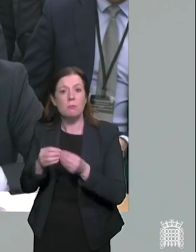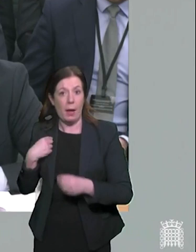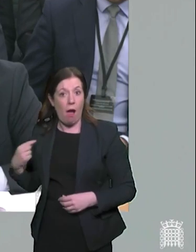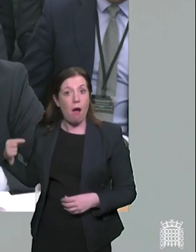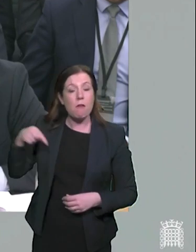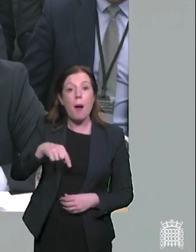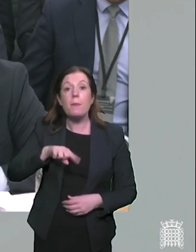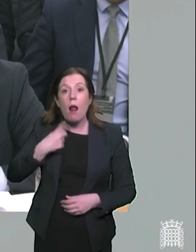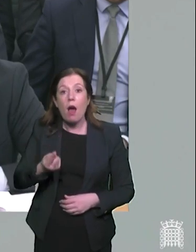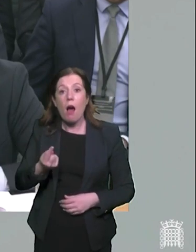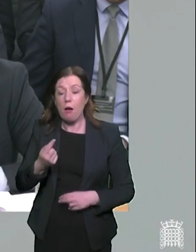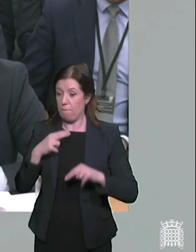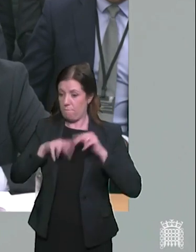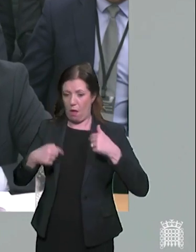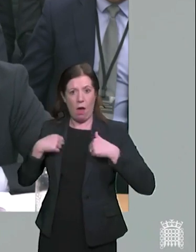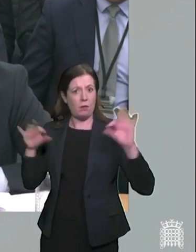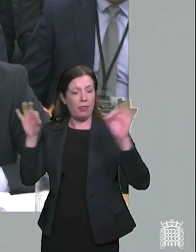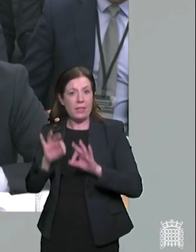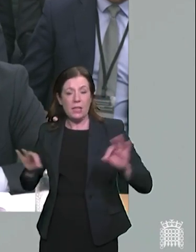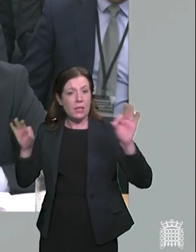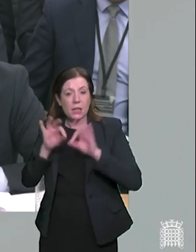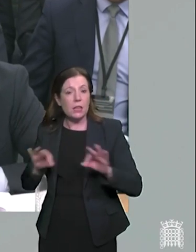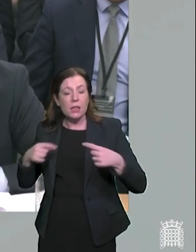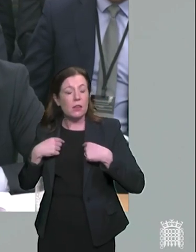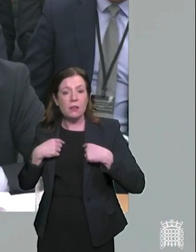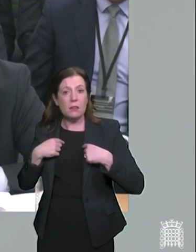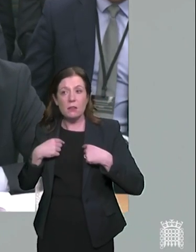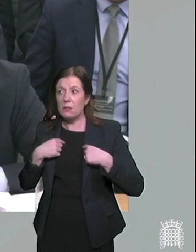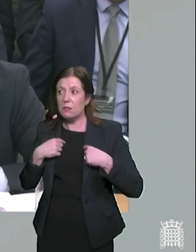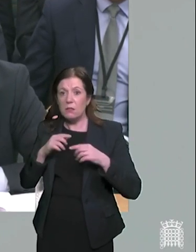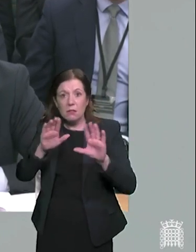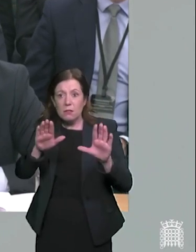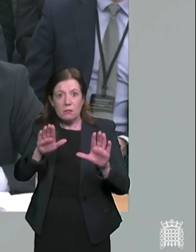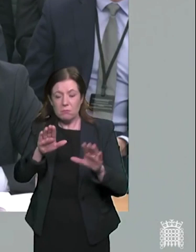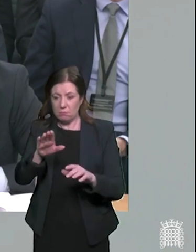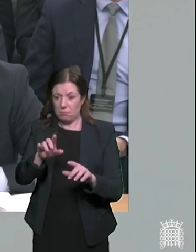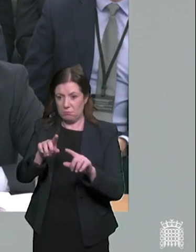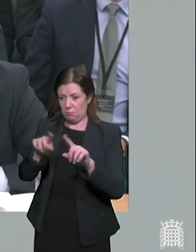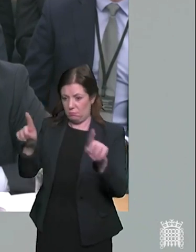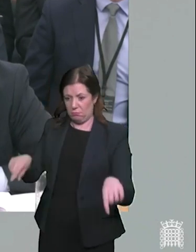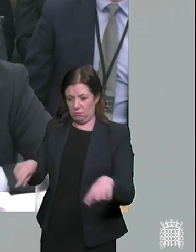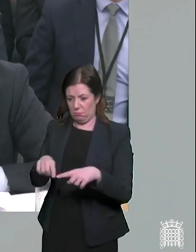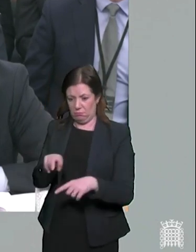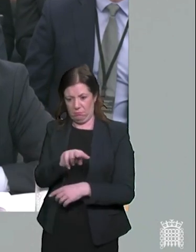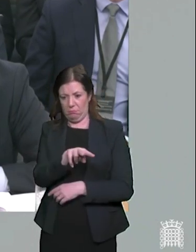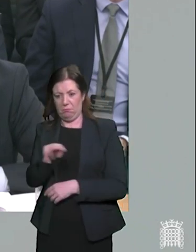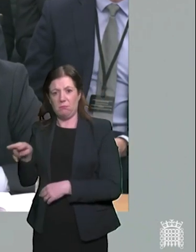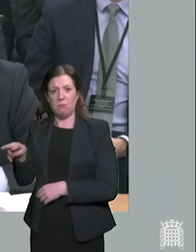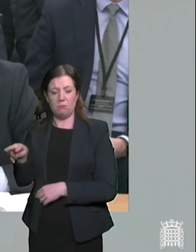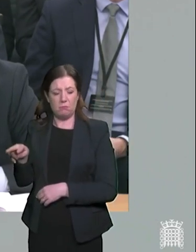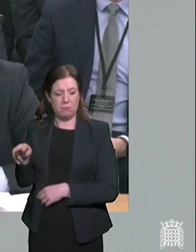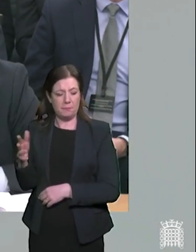I didn't receive an FPN. There's nothing I can see, and I've got to tell you this, there's nothing I can see in that